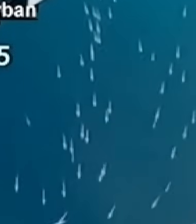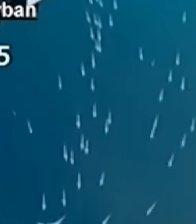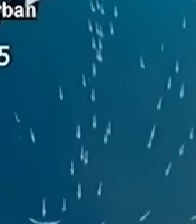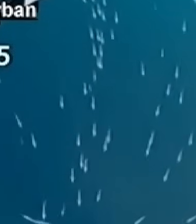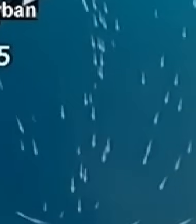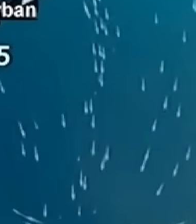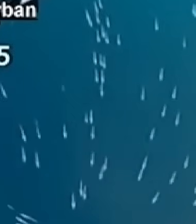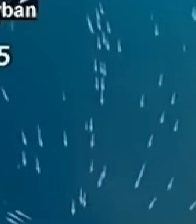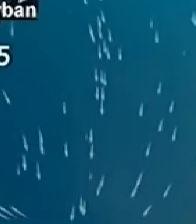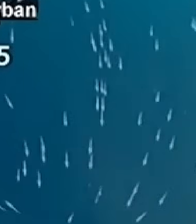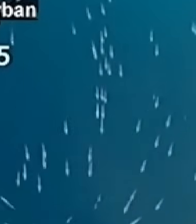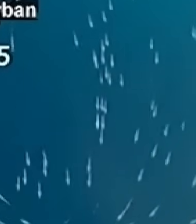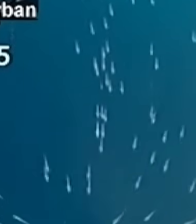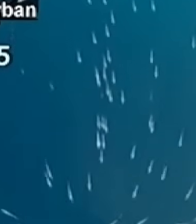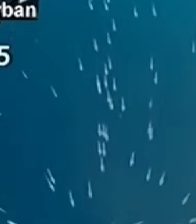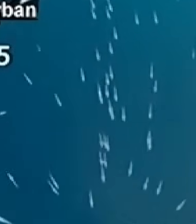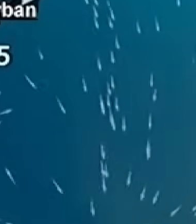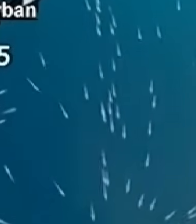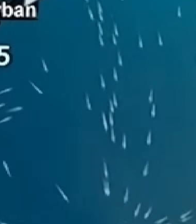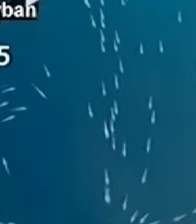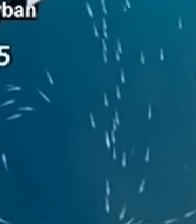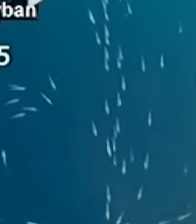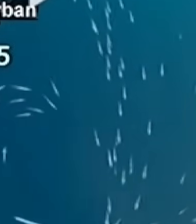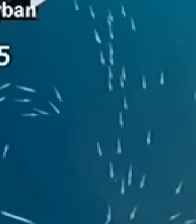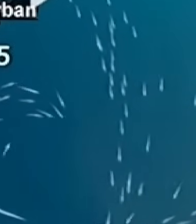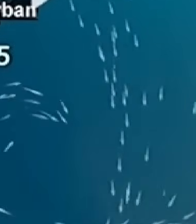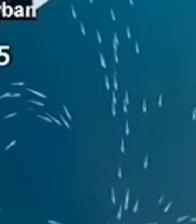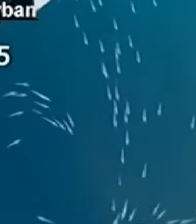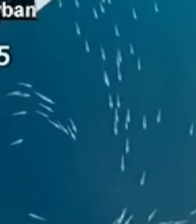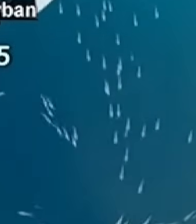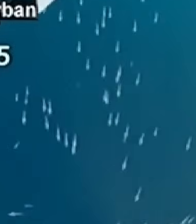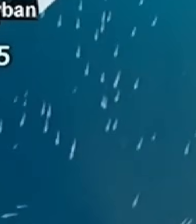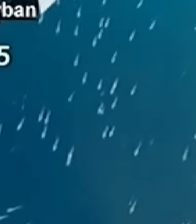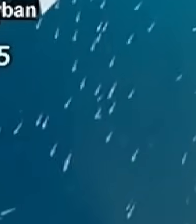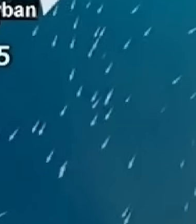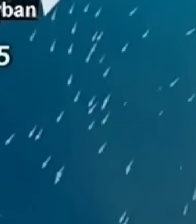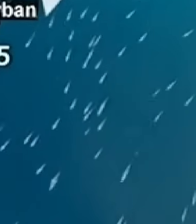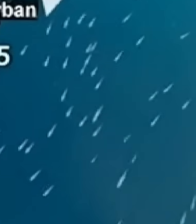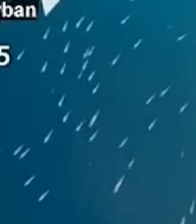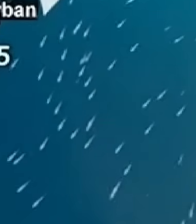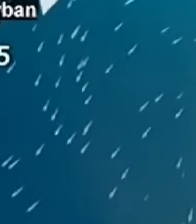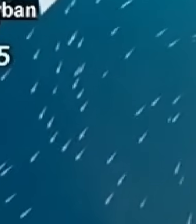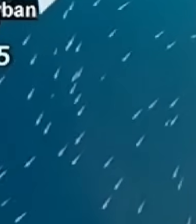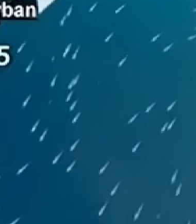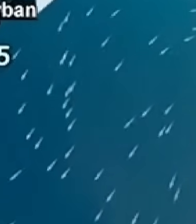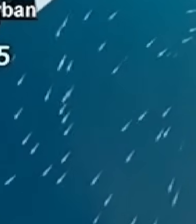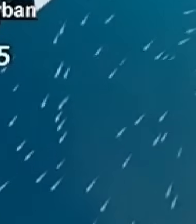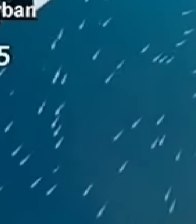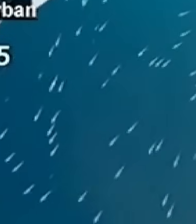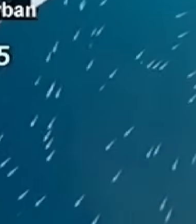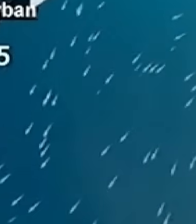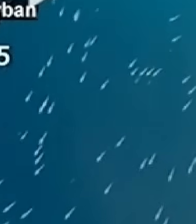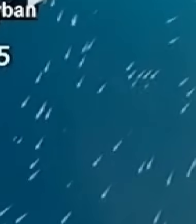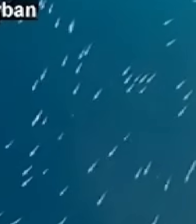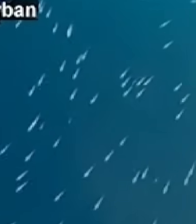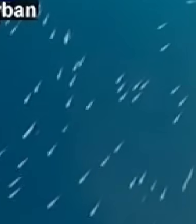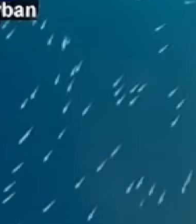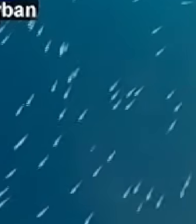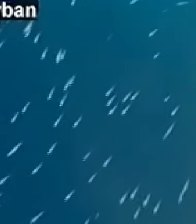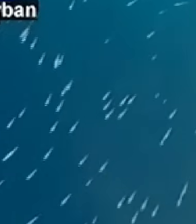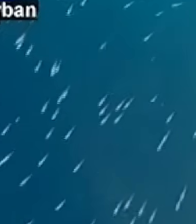ka harona ha di akaretsa hona ka hare boholo ba Freestata sentse ke sabala mafikeng ho tla jwala hona ka hare Gauta le boya le hole ka thoko mabopoteng ho setse